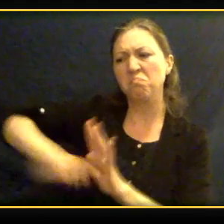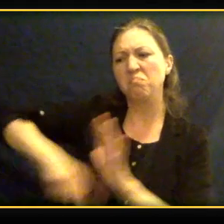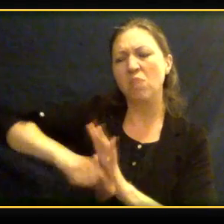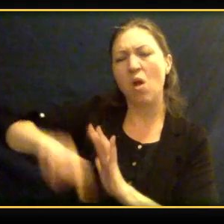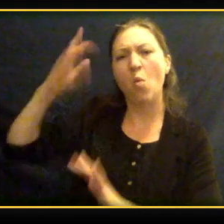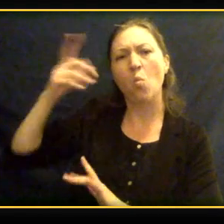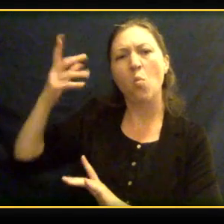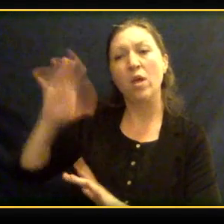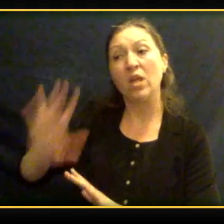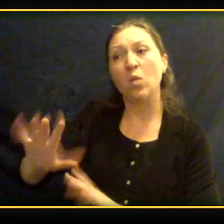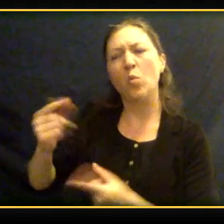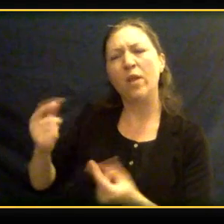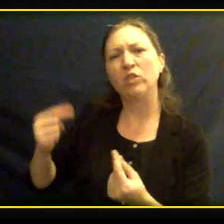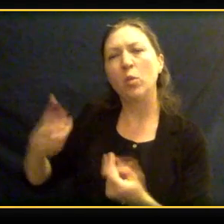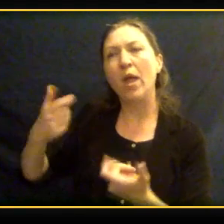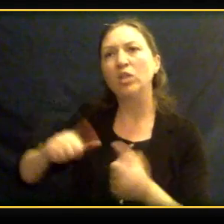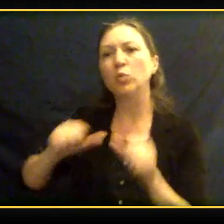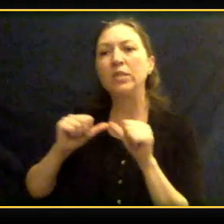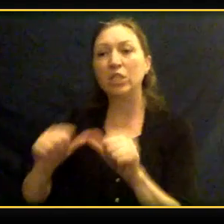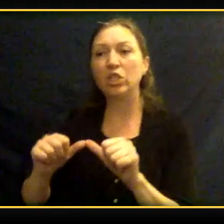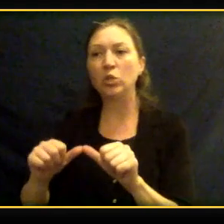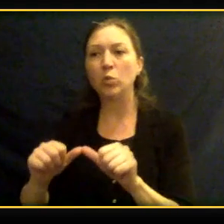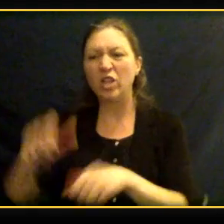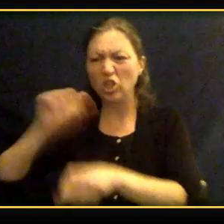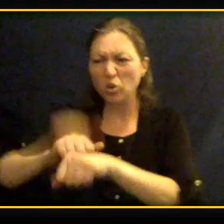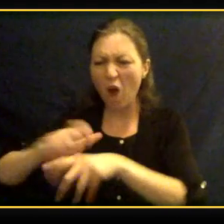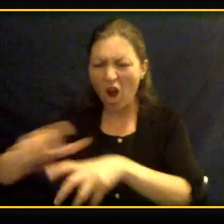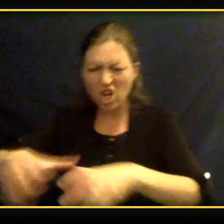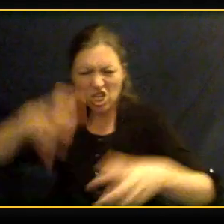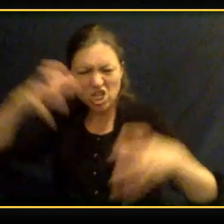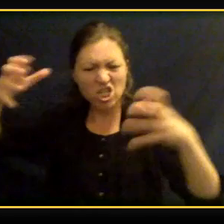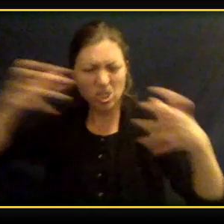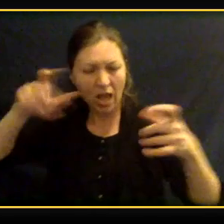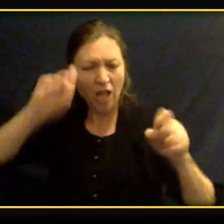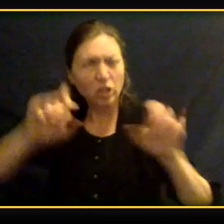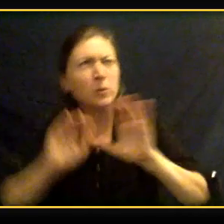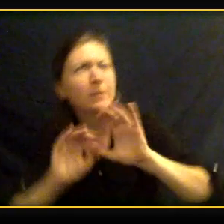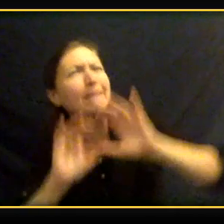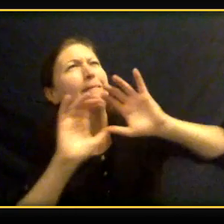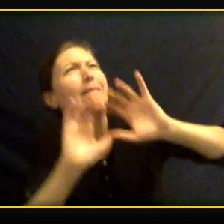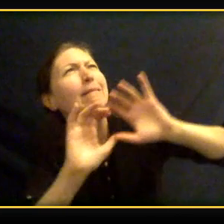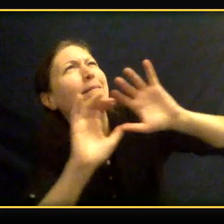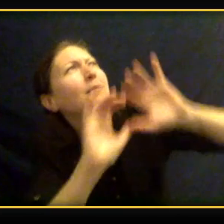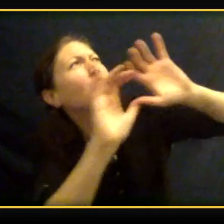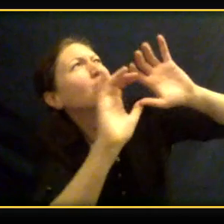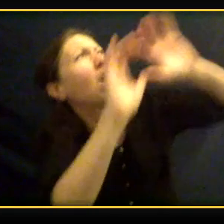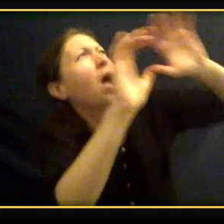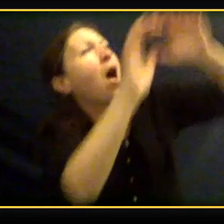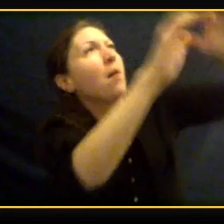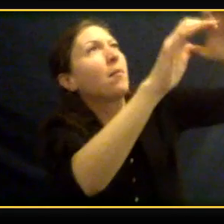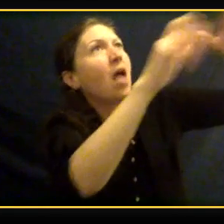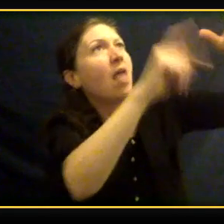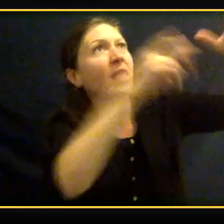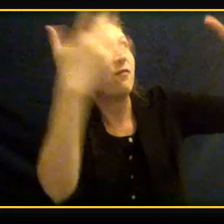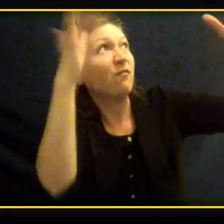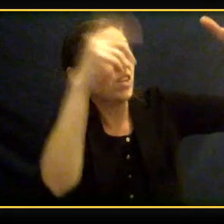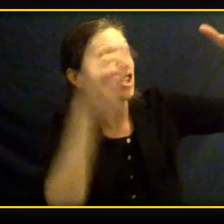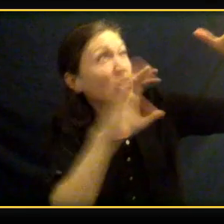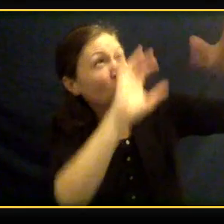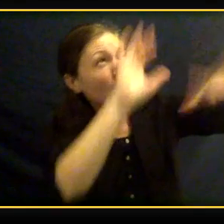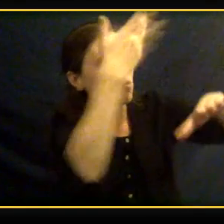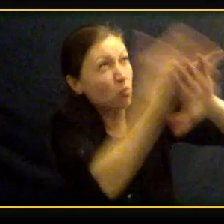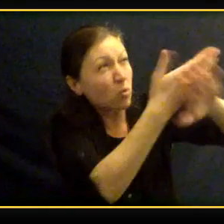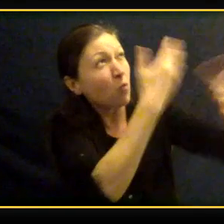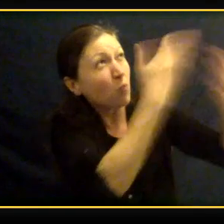hill. And as soon as it got to the top, it fell back down, and he was relegated to having to push it up